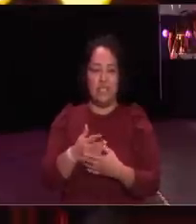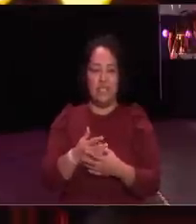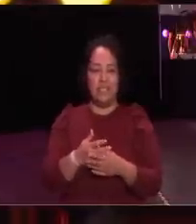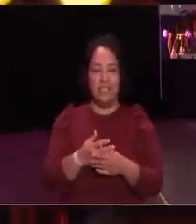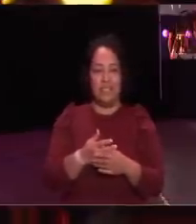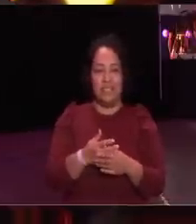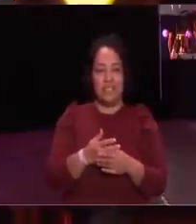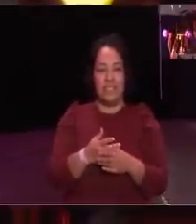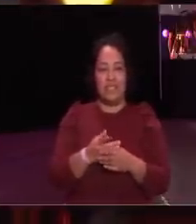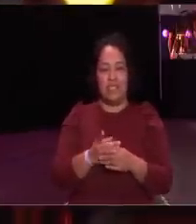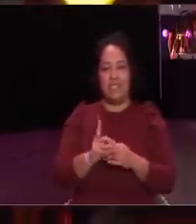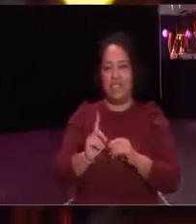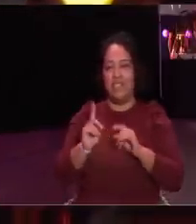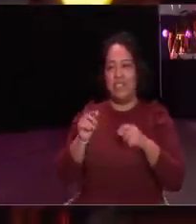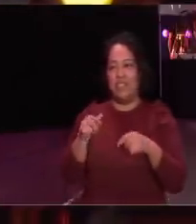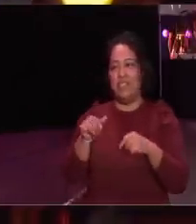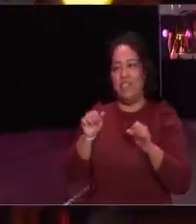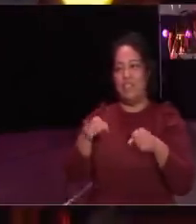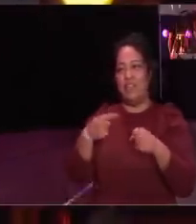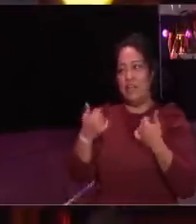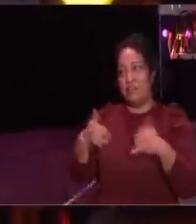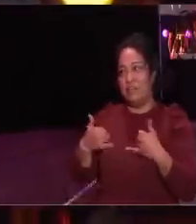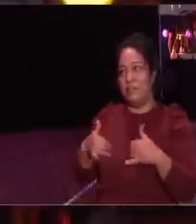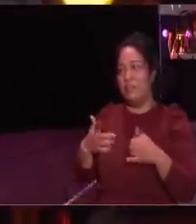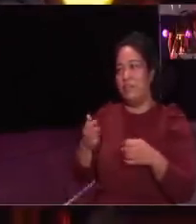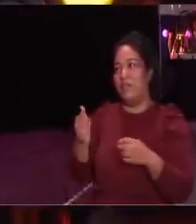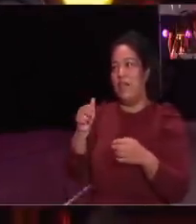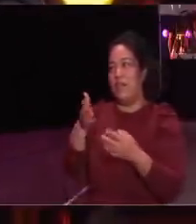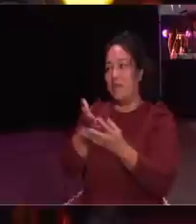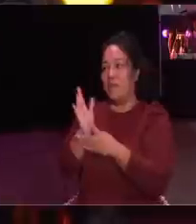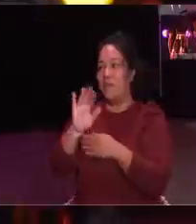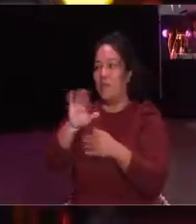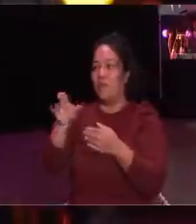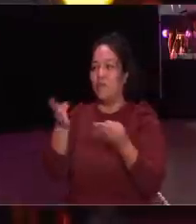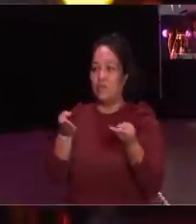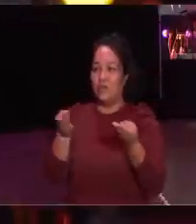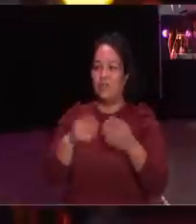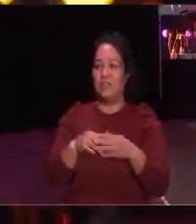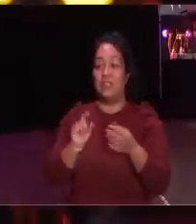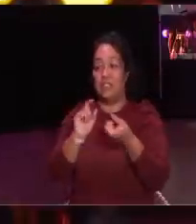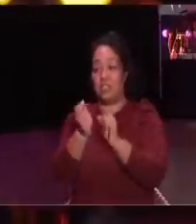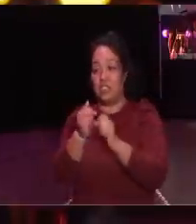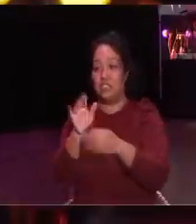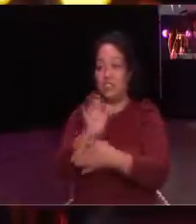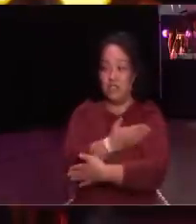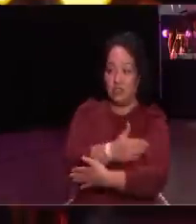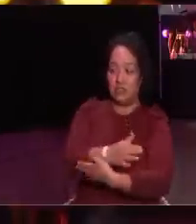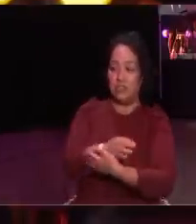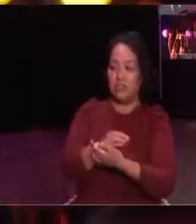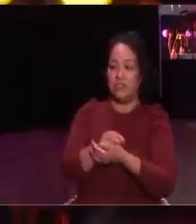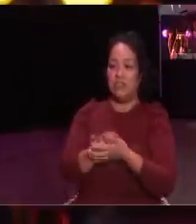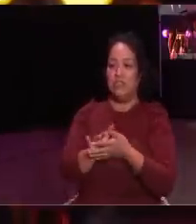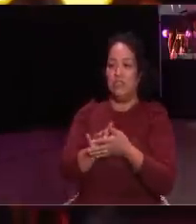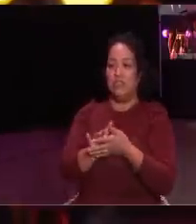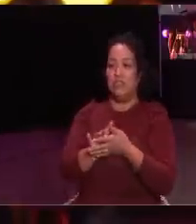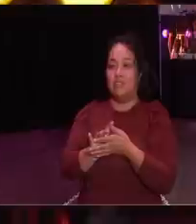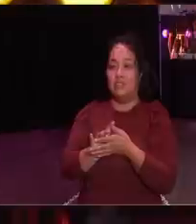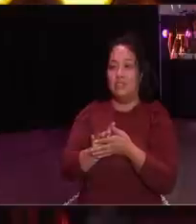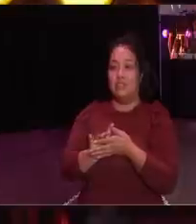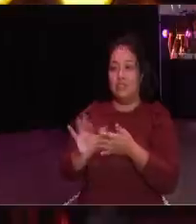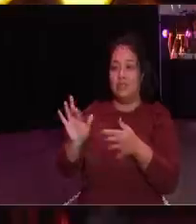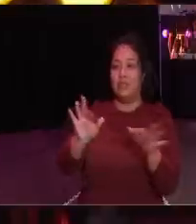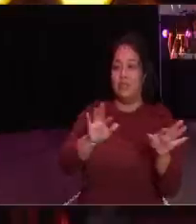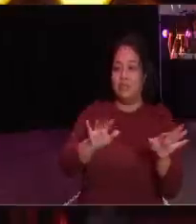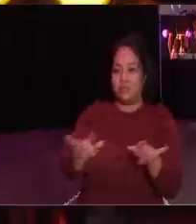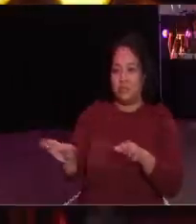elegir todo un culto. And you can go through the whole service. Y cambiaban los coritos. And they would change the songs. Pero el tono siempre era el mismo. The tune was always